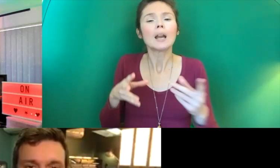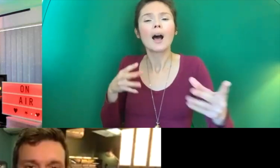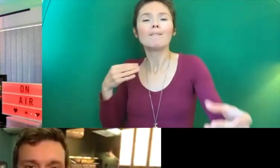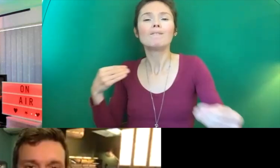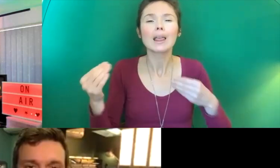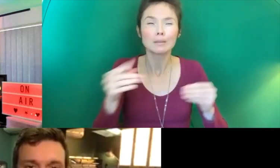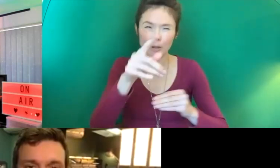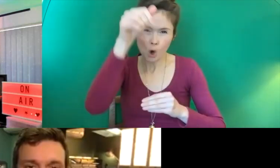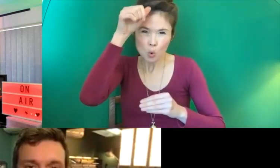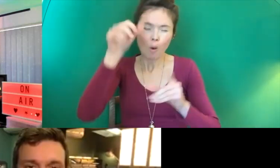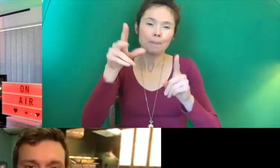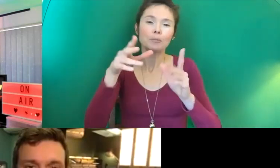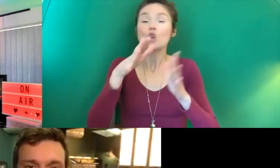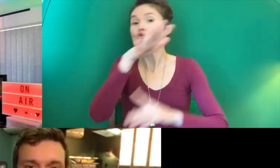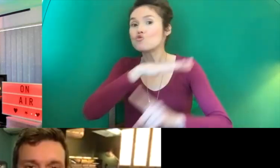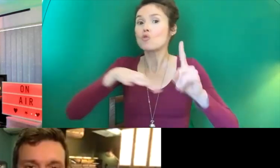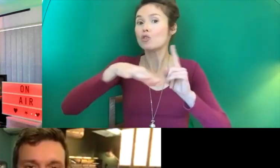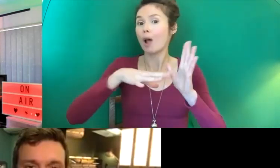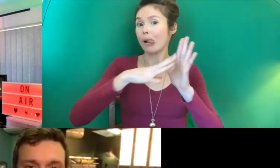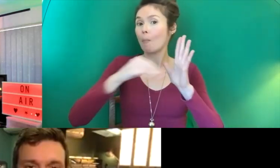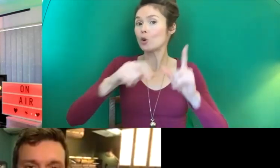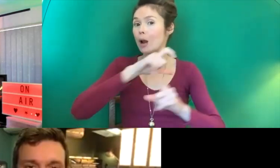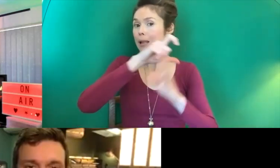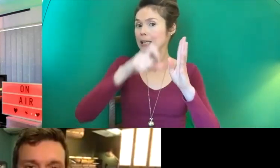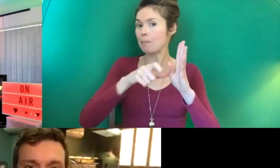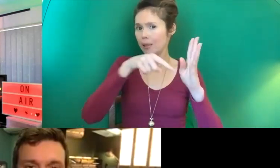disability would sort of suggest that,